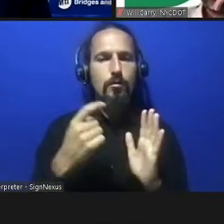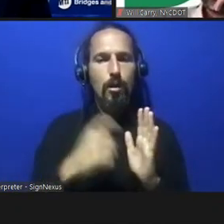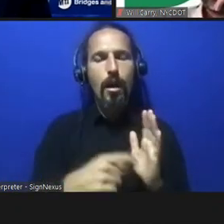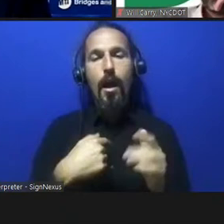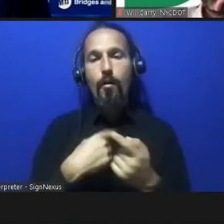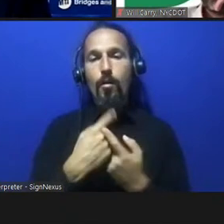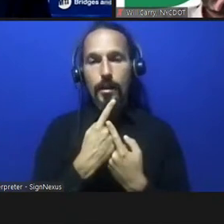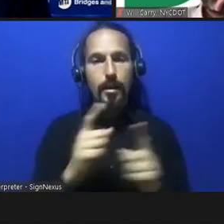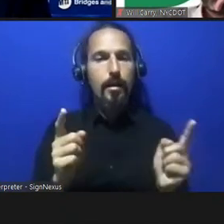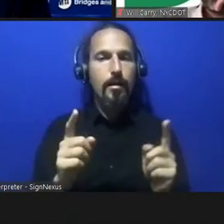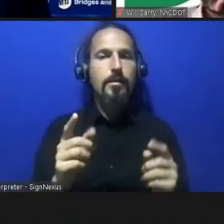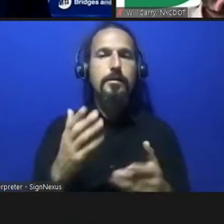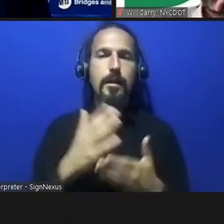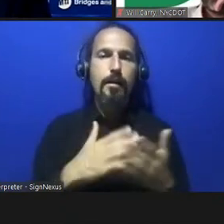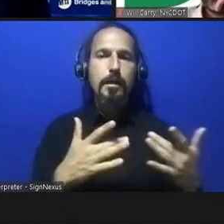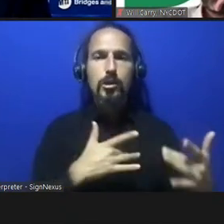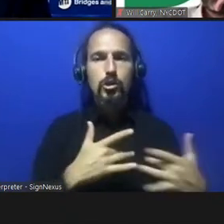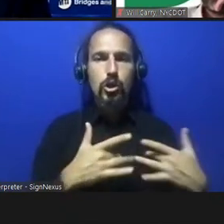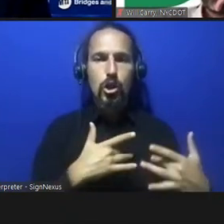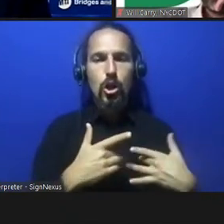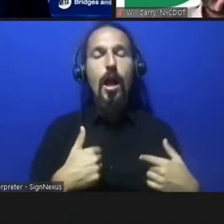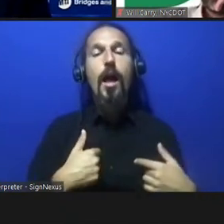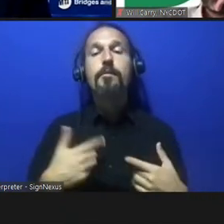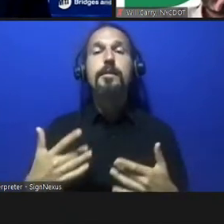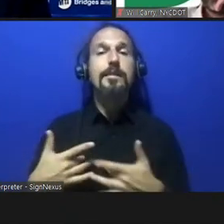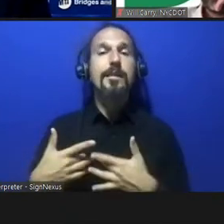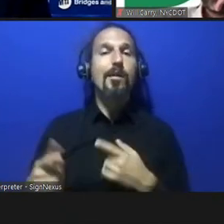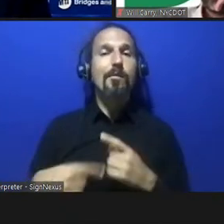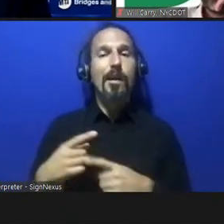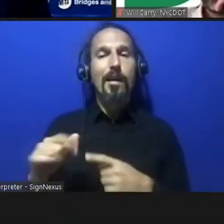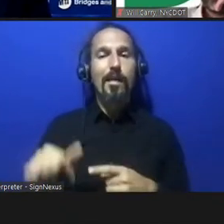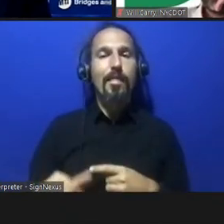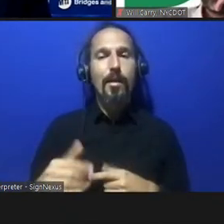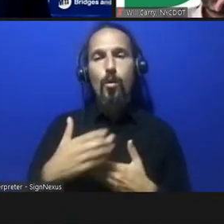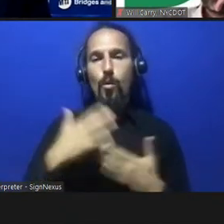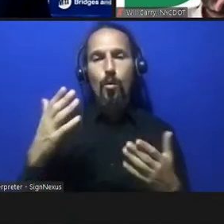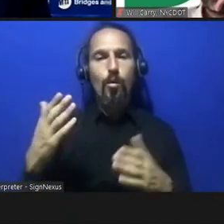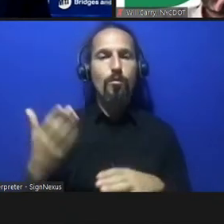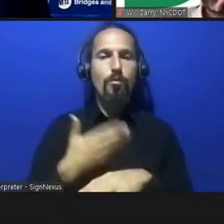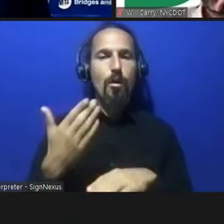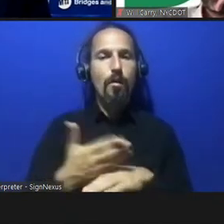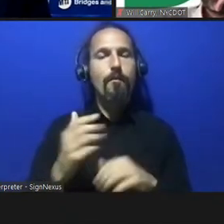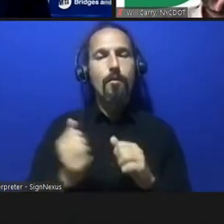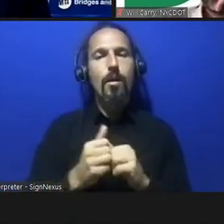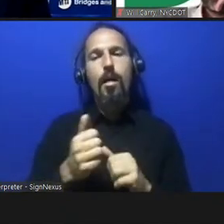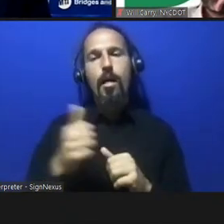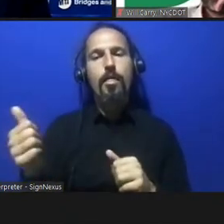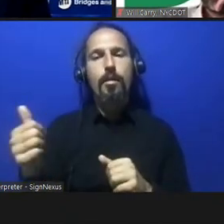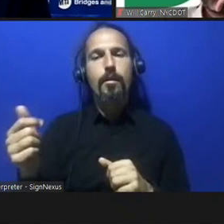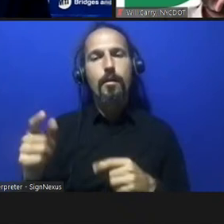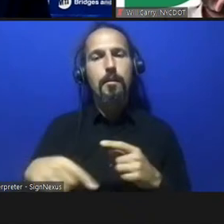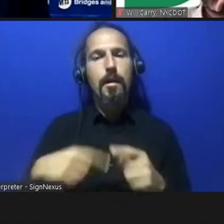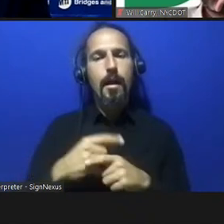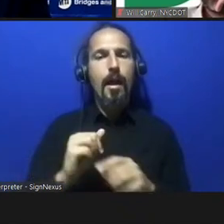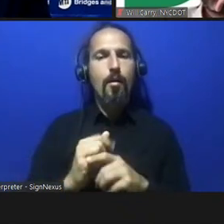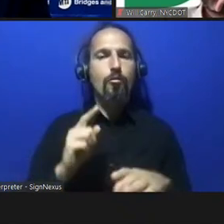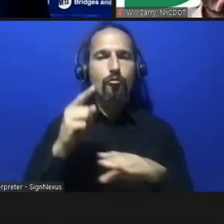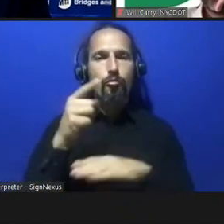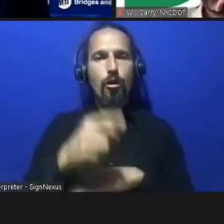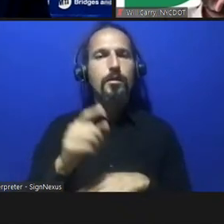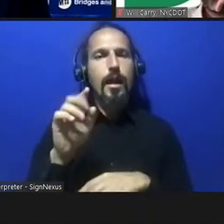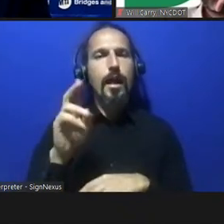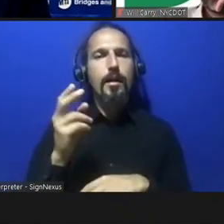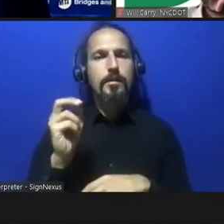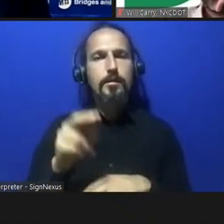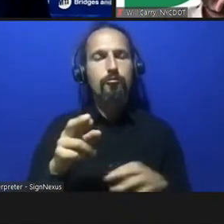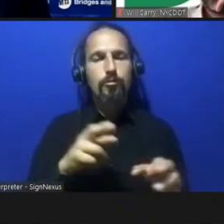express a few concerns i am concerned about the lack of improvements to good alternatives for crossing the hudson river the path